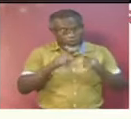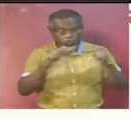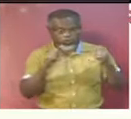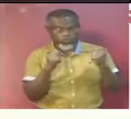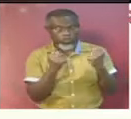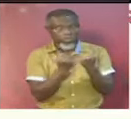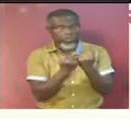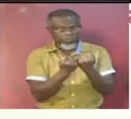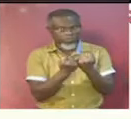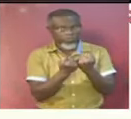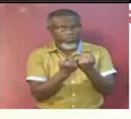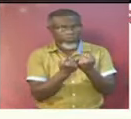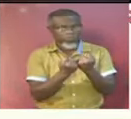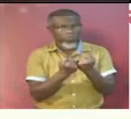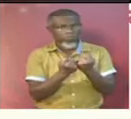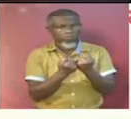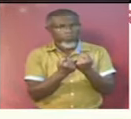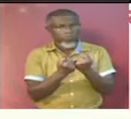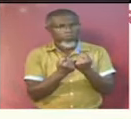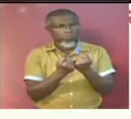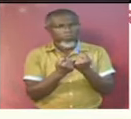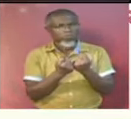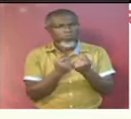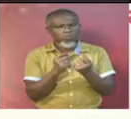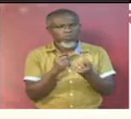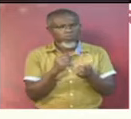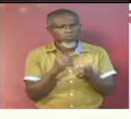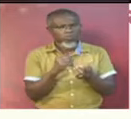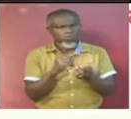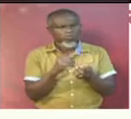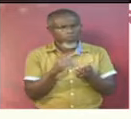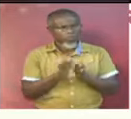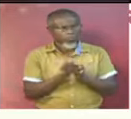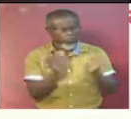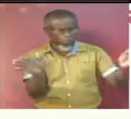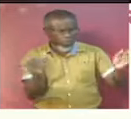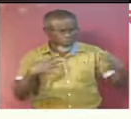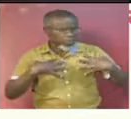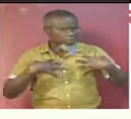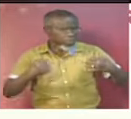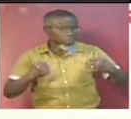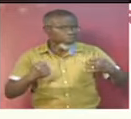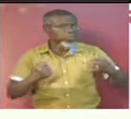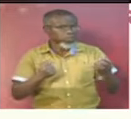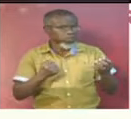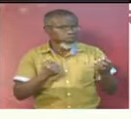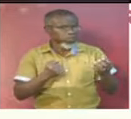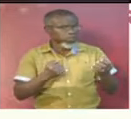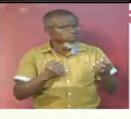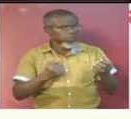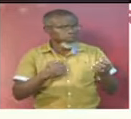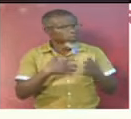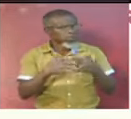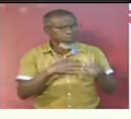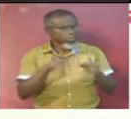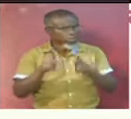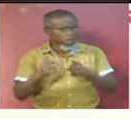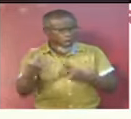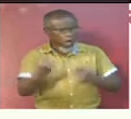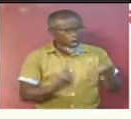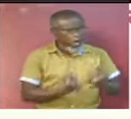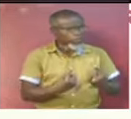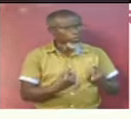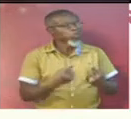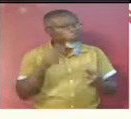routinely collected and documented, for the simple reason that our public healthcare system provides healthcare to whoever comes to it. So